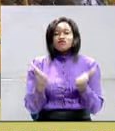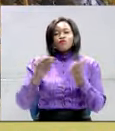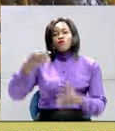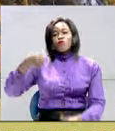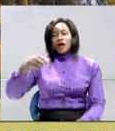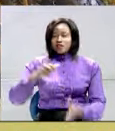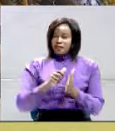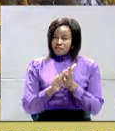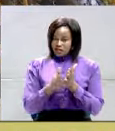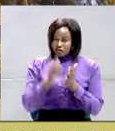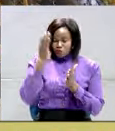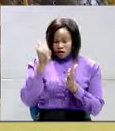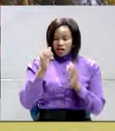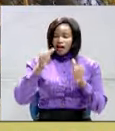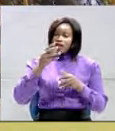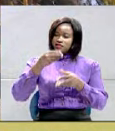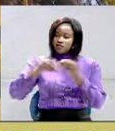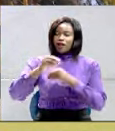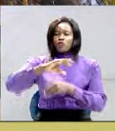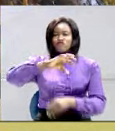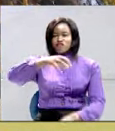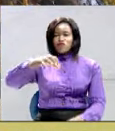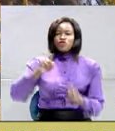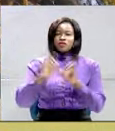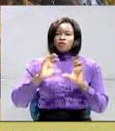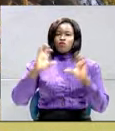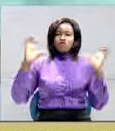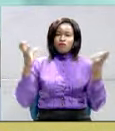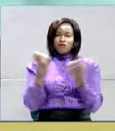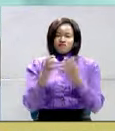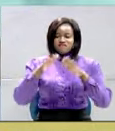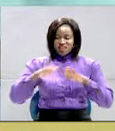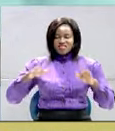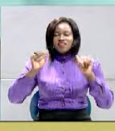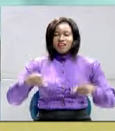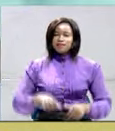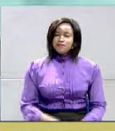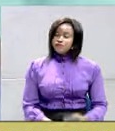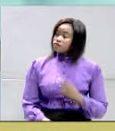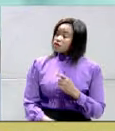to be able to sell their produce at regional and global markets.